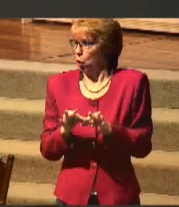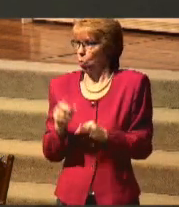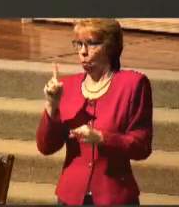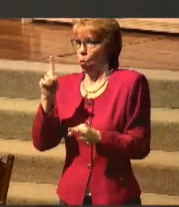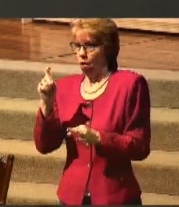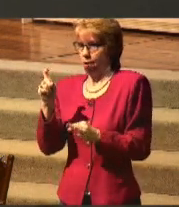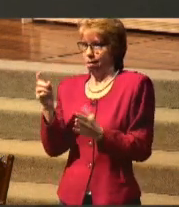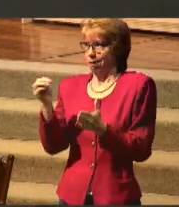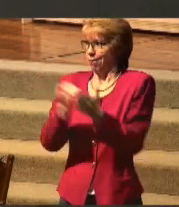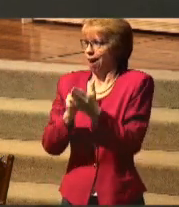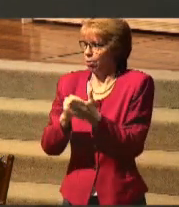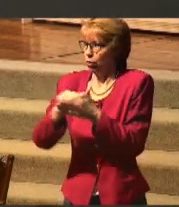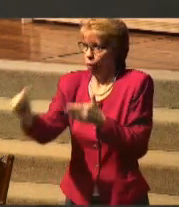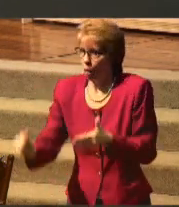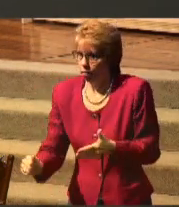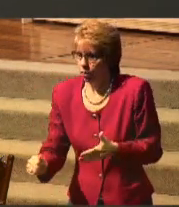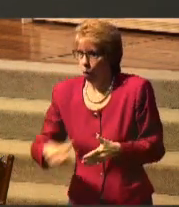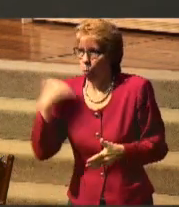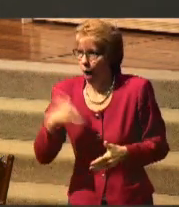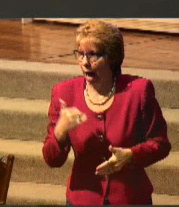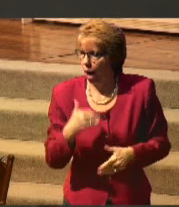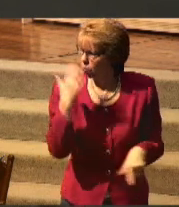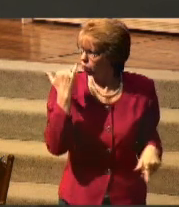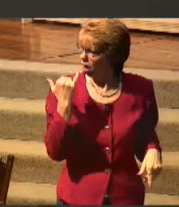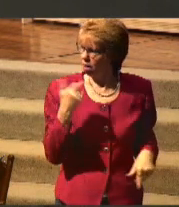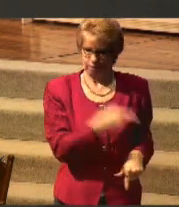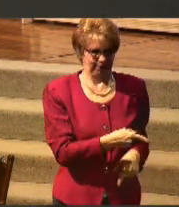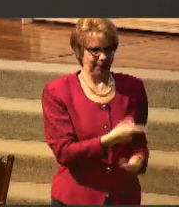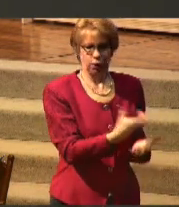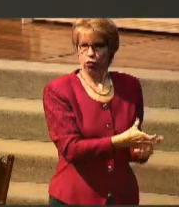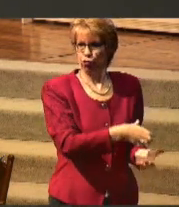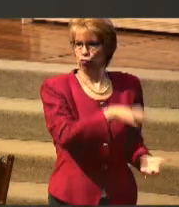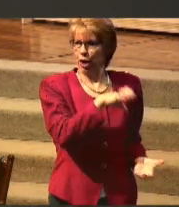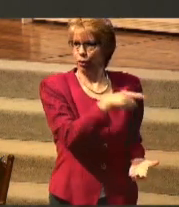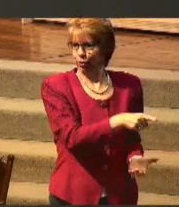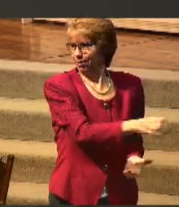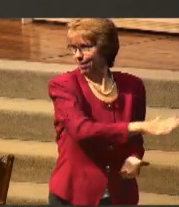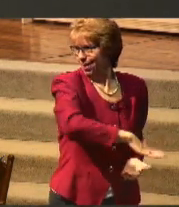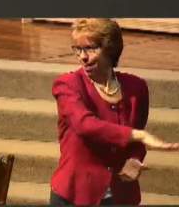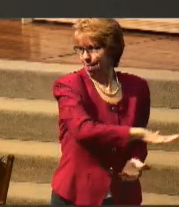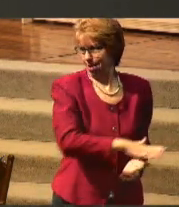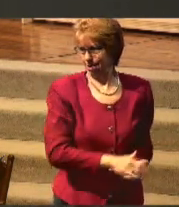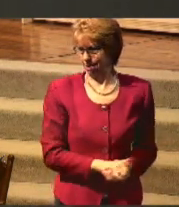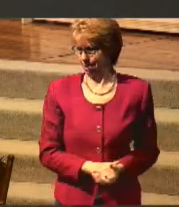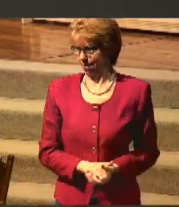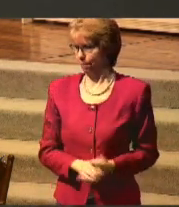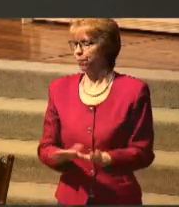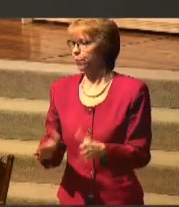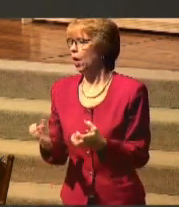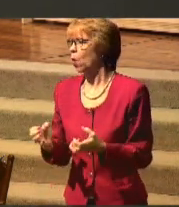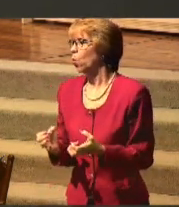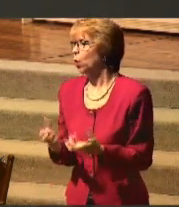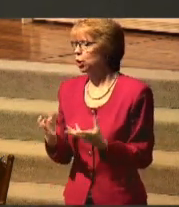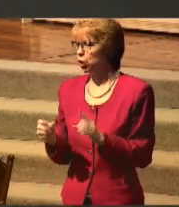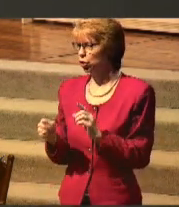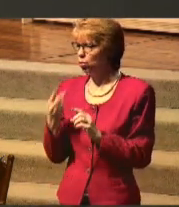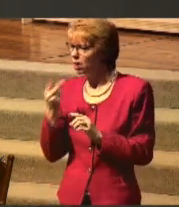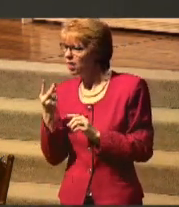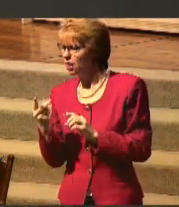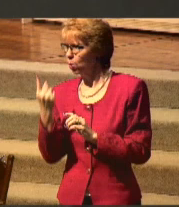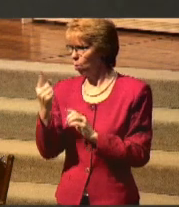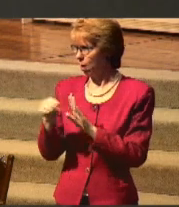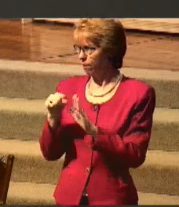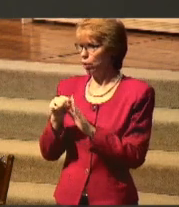investment, because there's treasure. There's treasure in that land. I'd like you to look at one verse of Scripture in